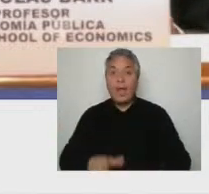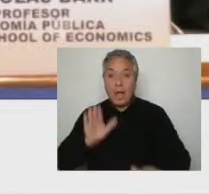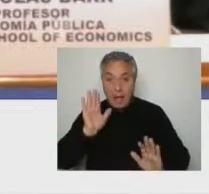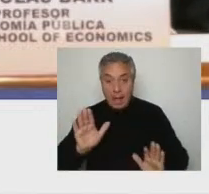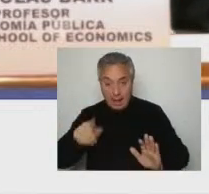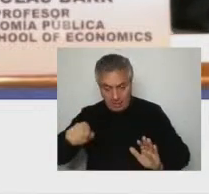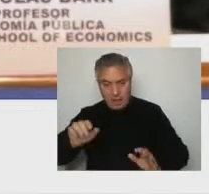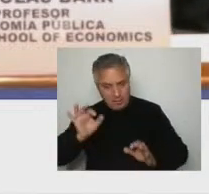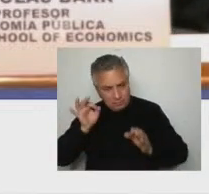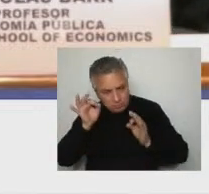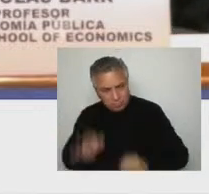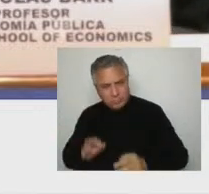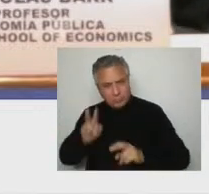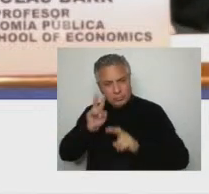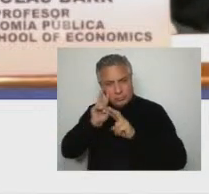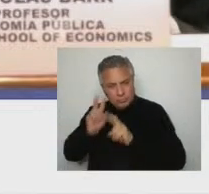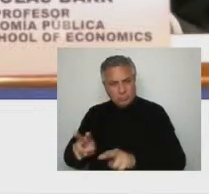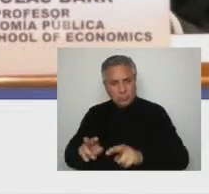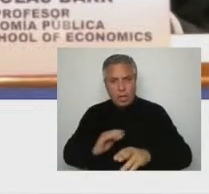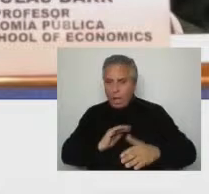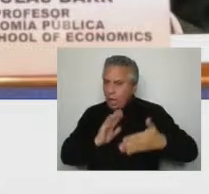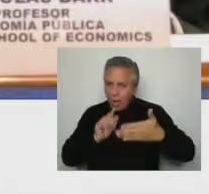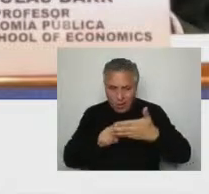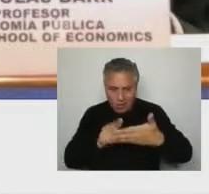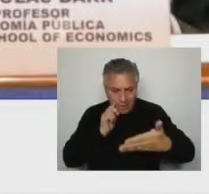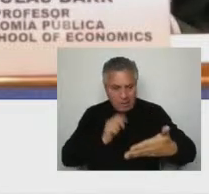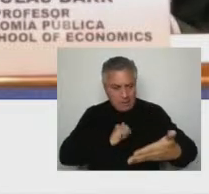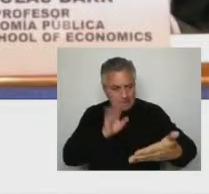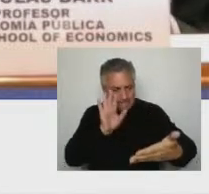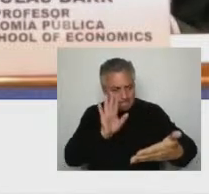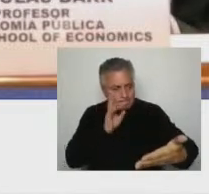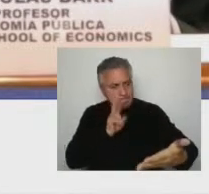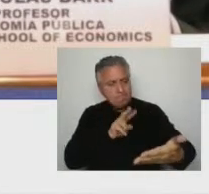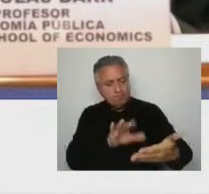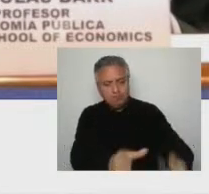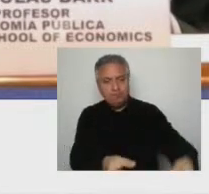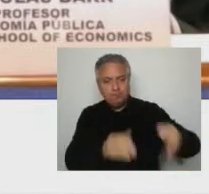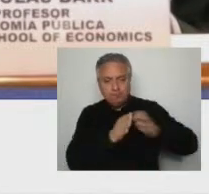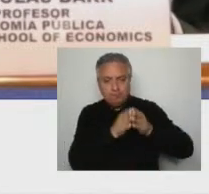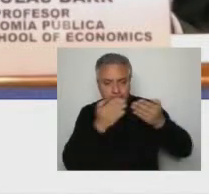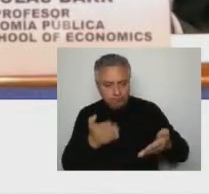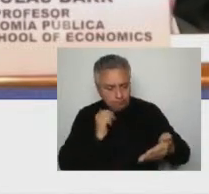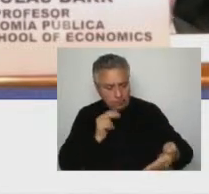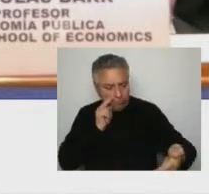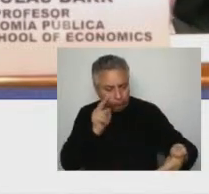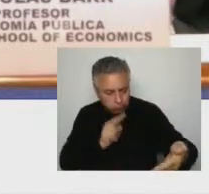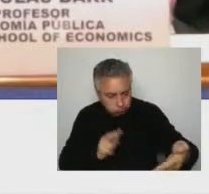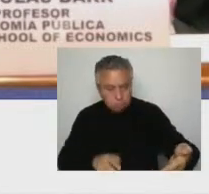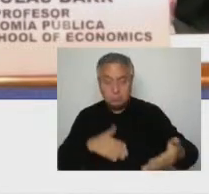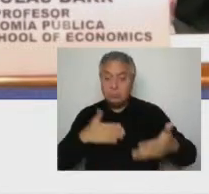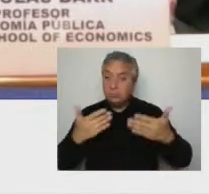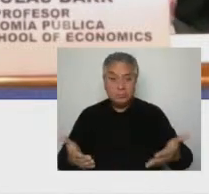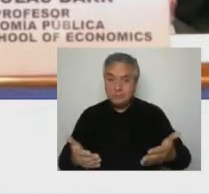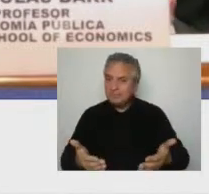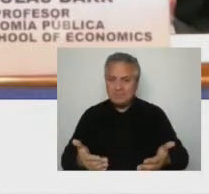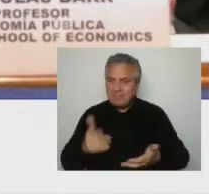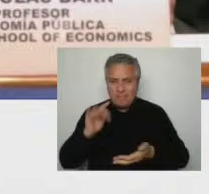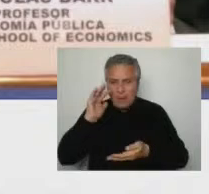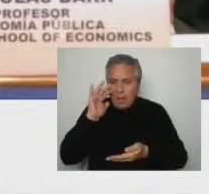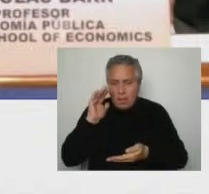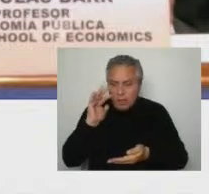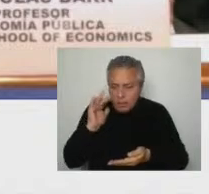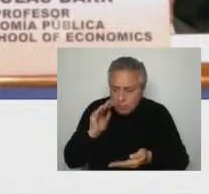are results from an international study designed to be comparable across countries. The participants were each asked